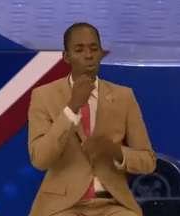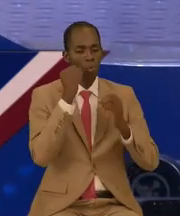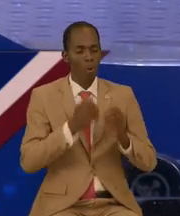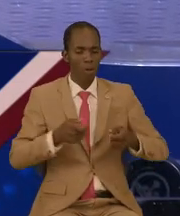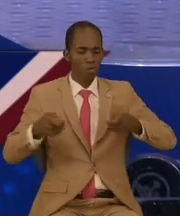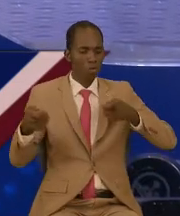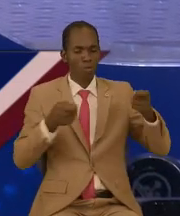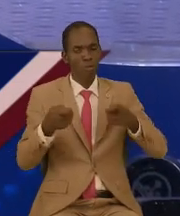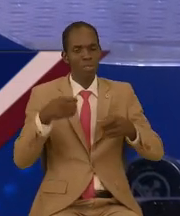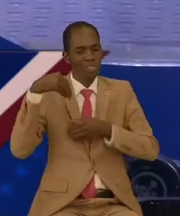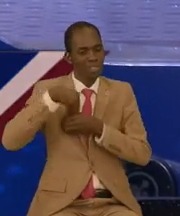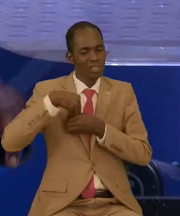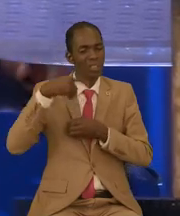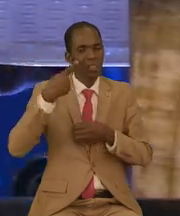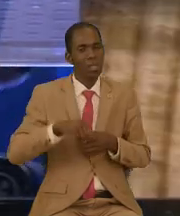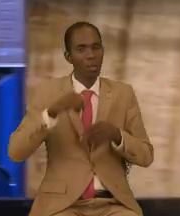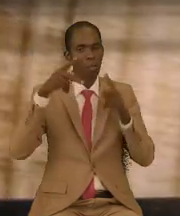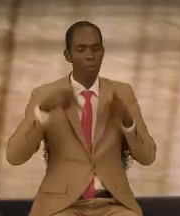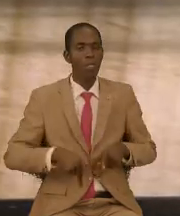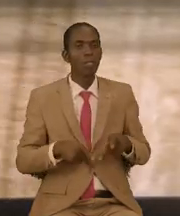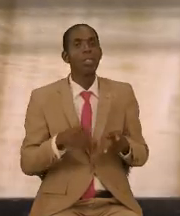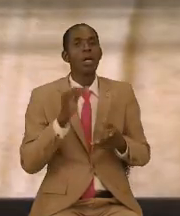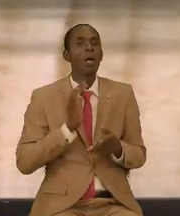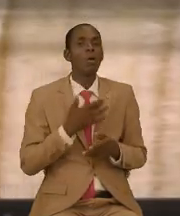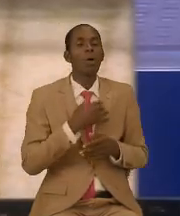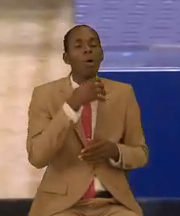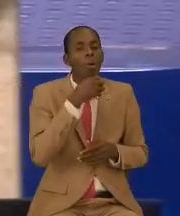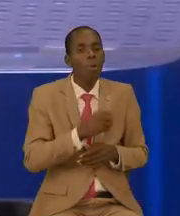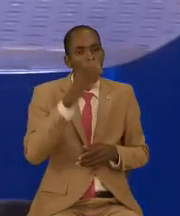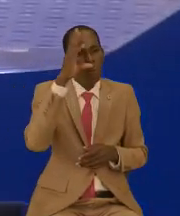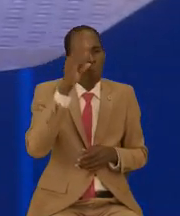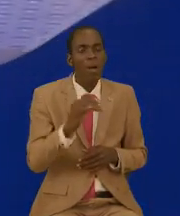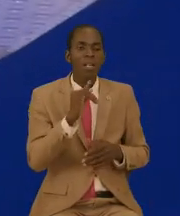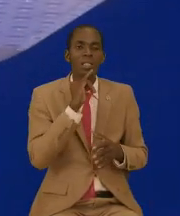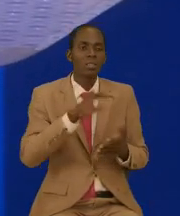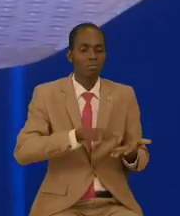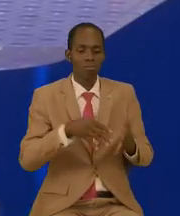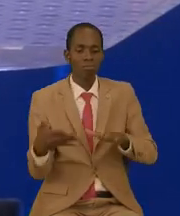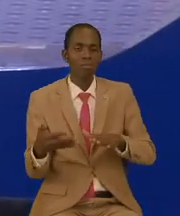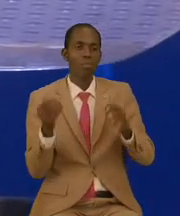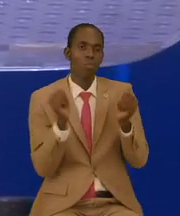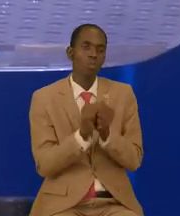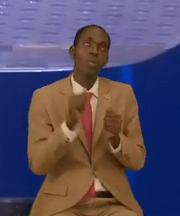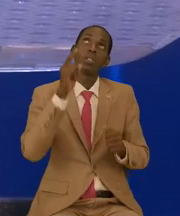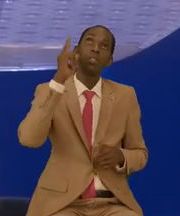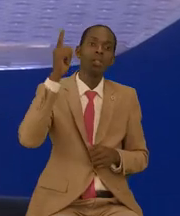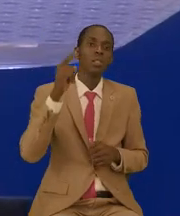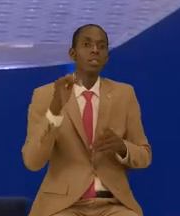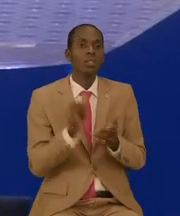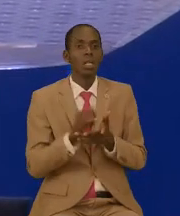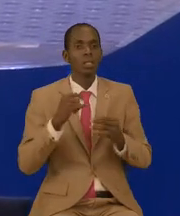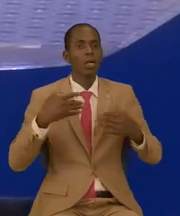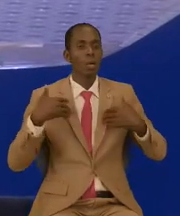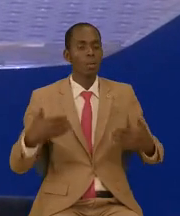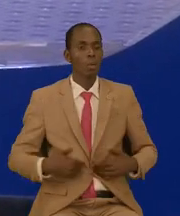the man. That old man, our old man, is crucified with him, that the body